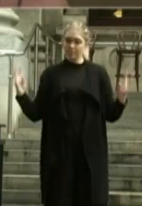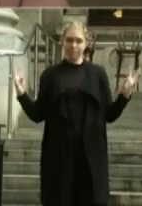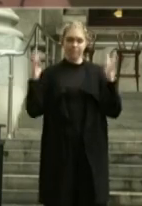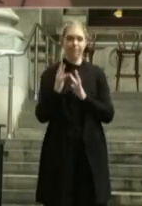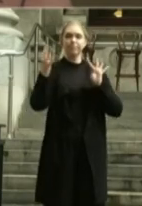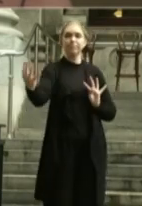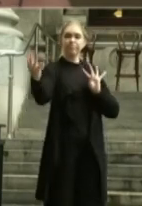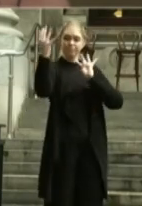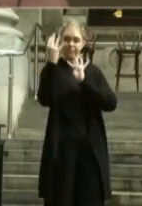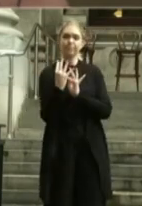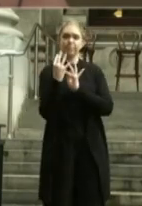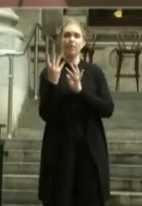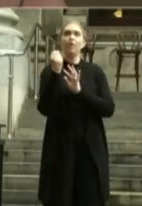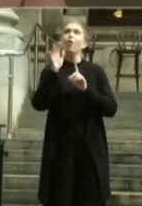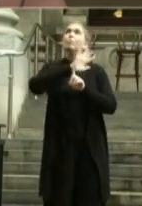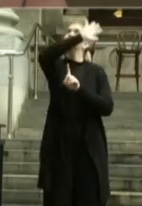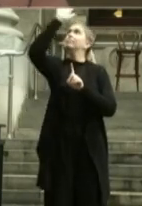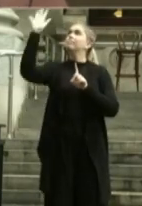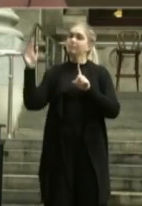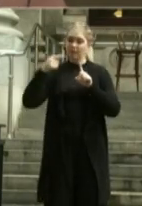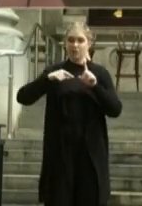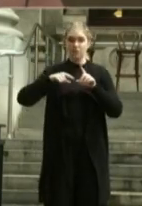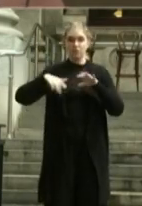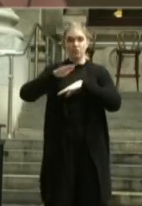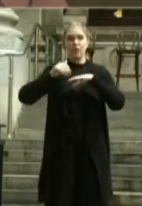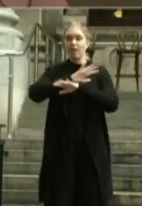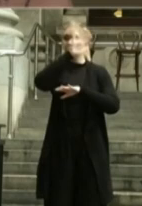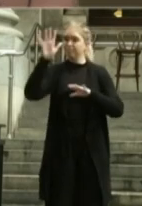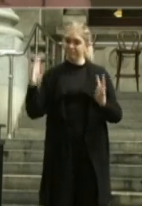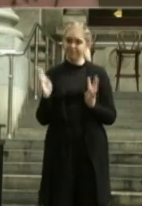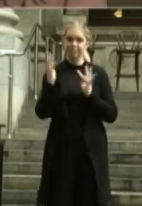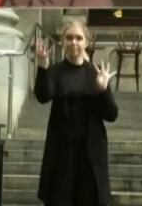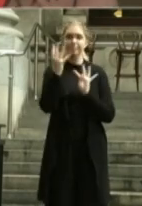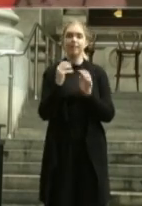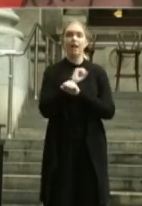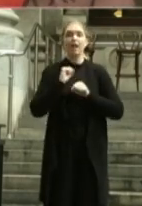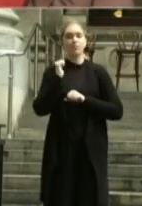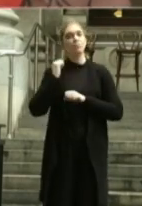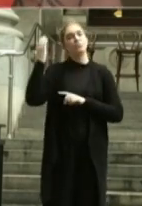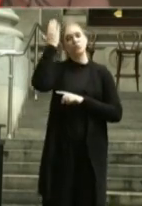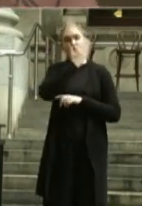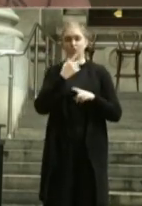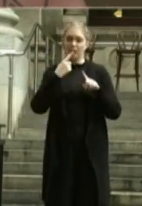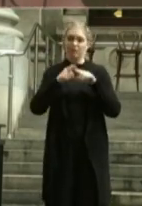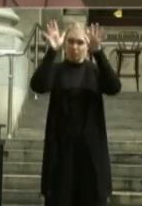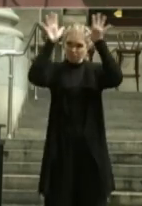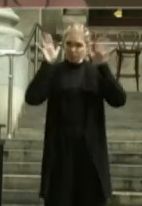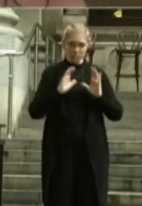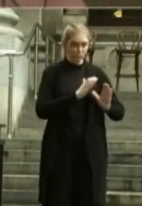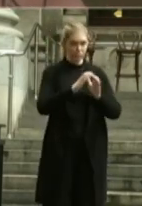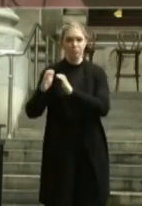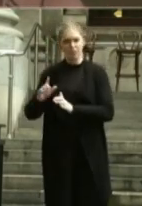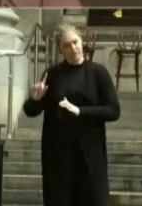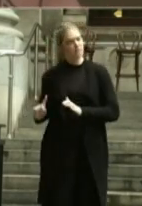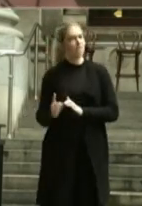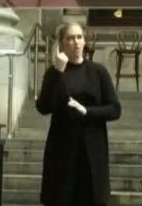southern sky, make this statement from the heart. Our Aboriginal and Torres Strait Islander tribes were the